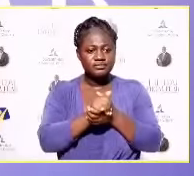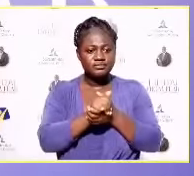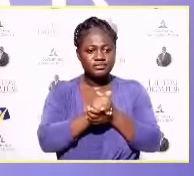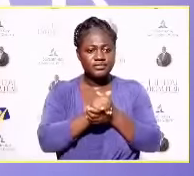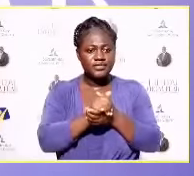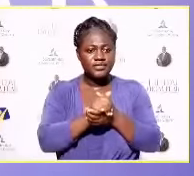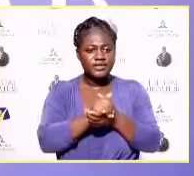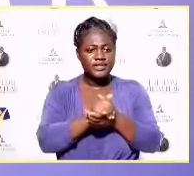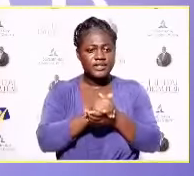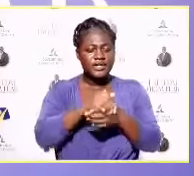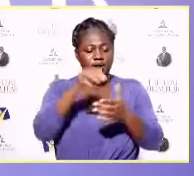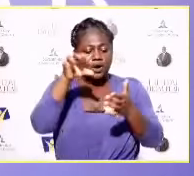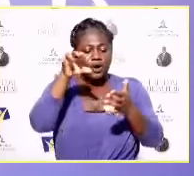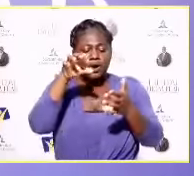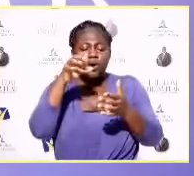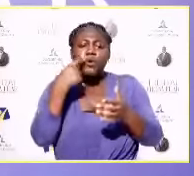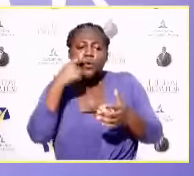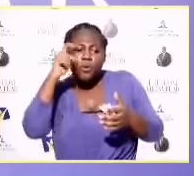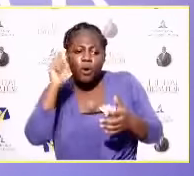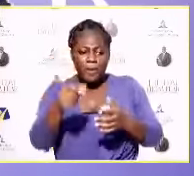Five. Unthankful,